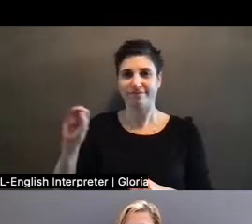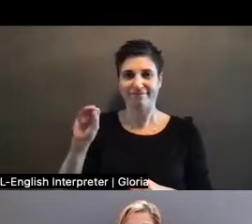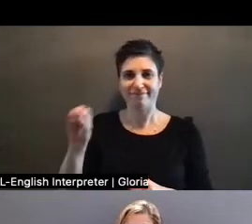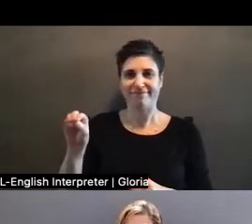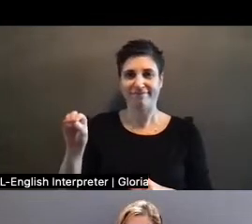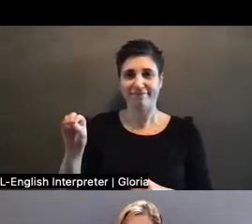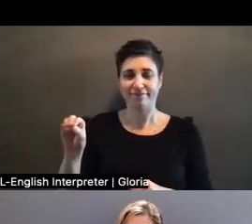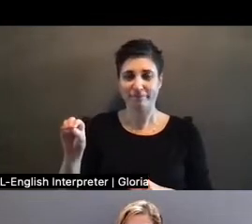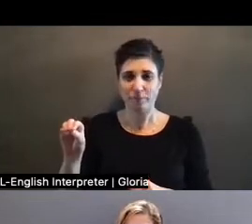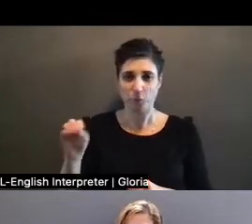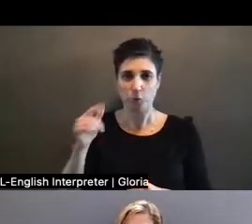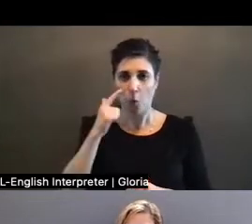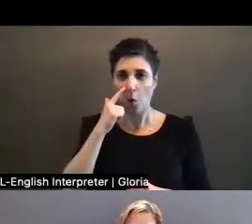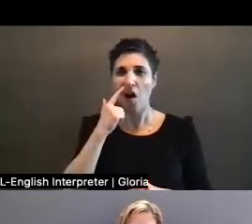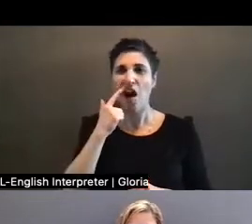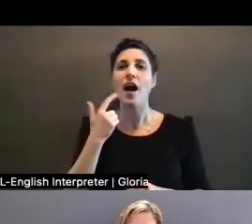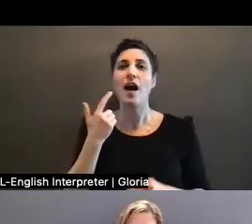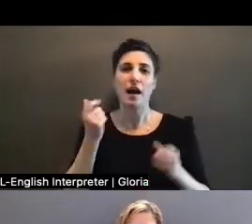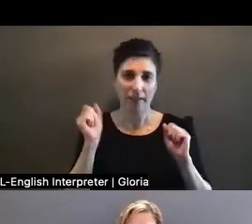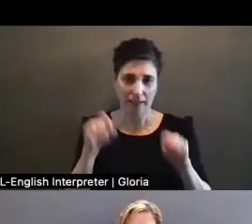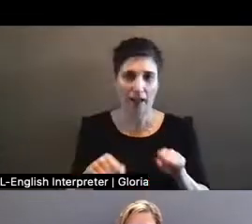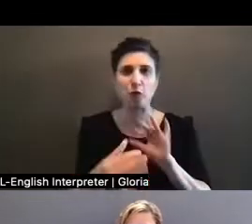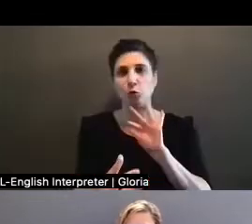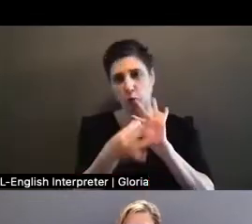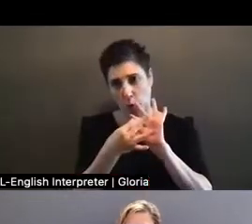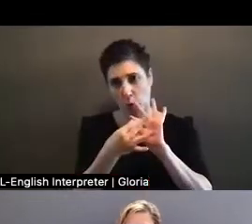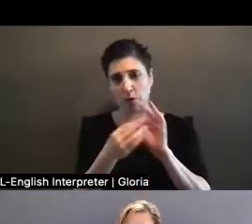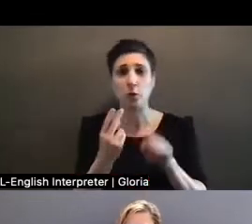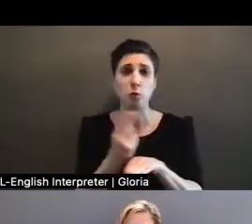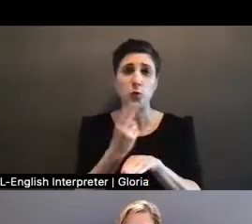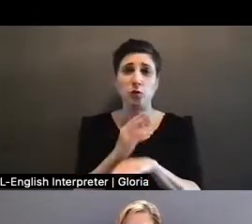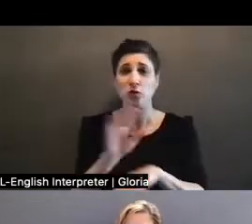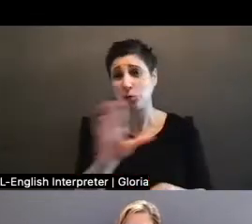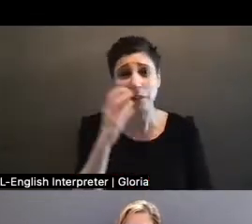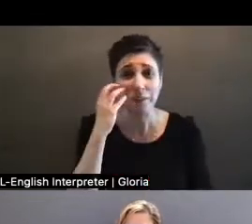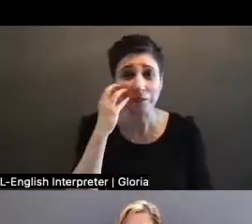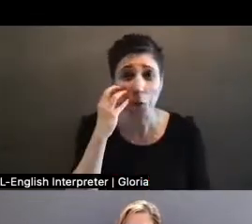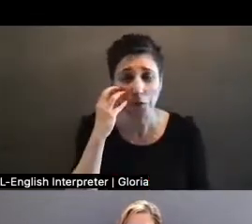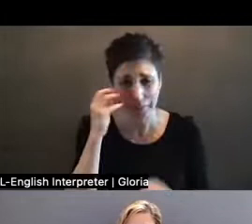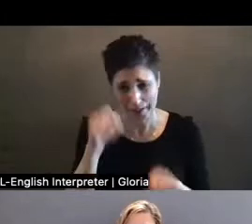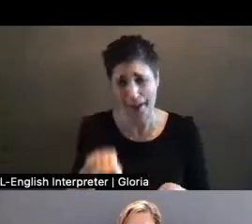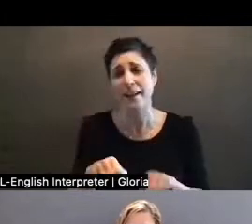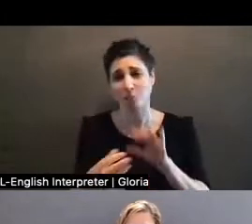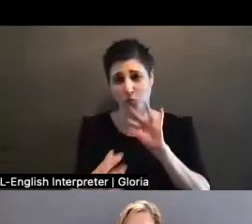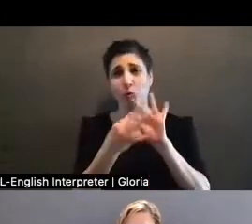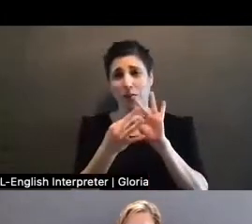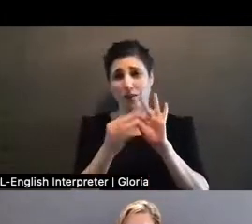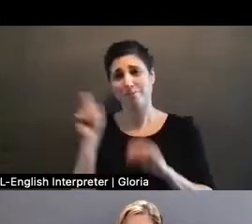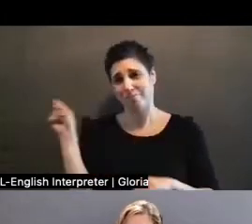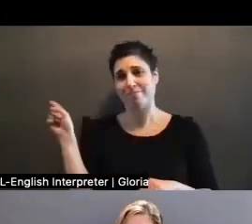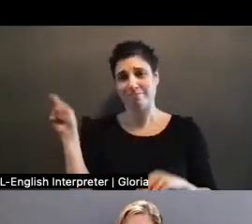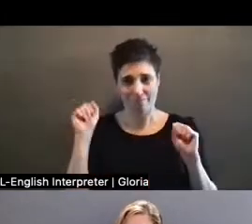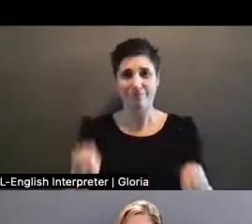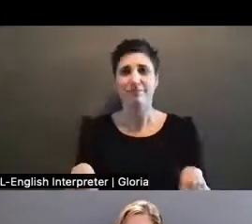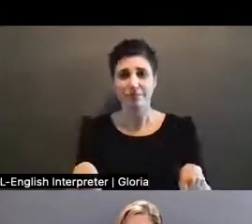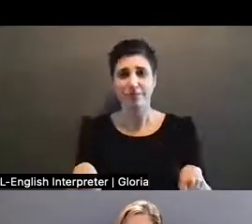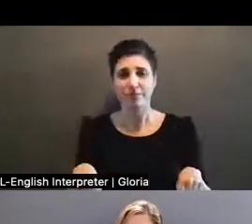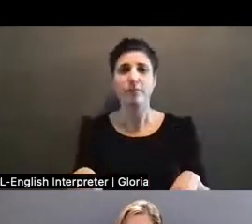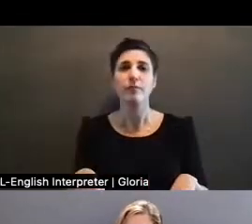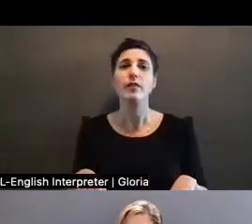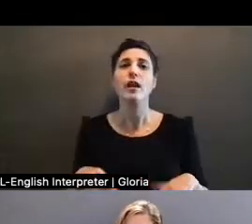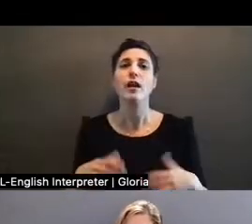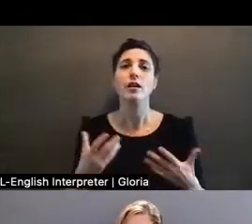join using a cell phone. And to do that, you will go